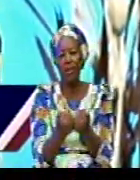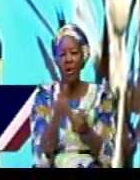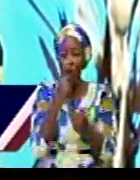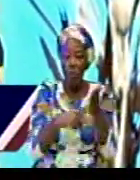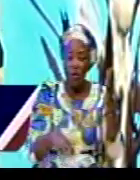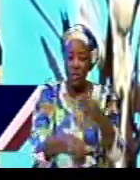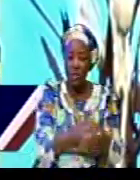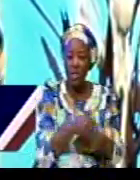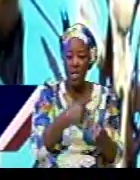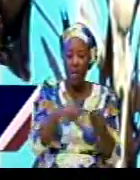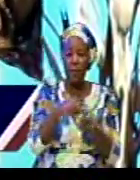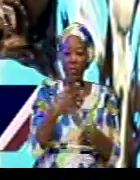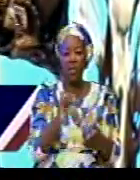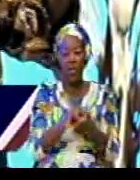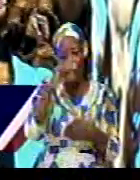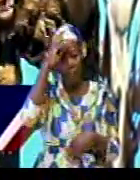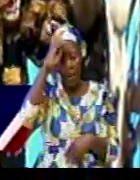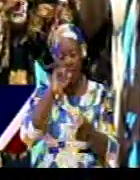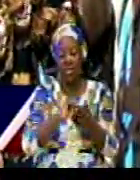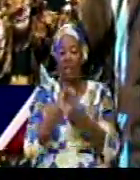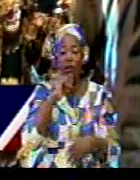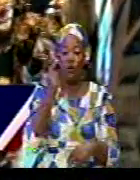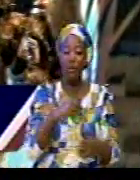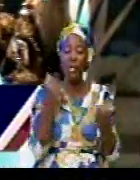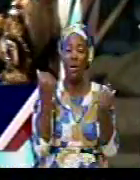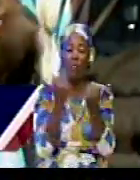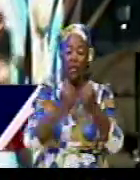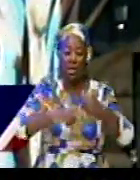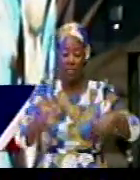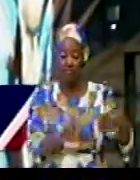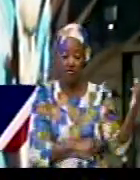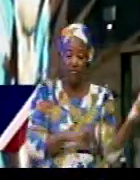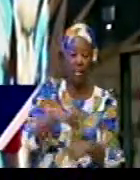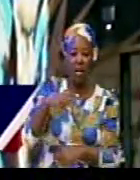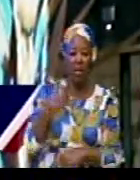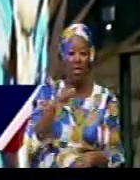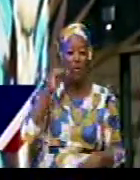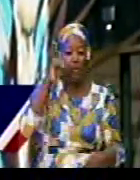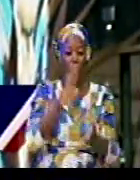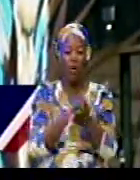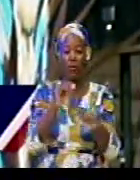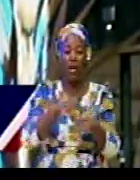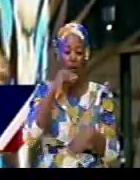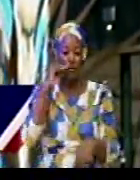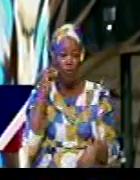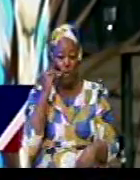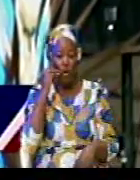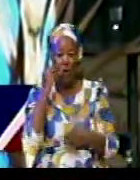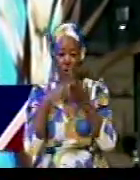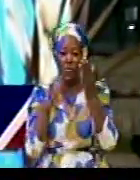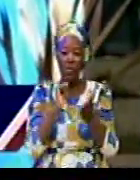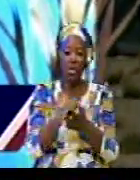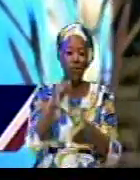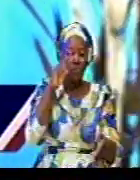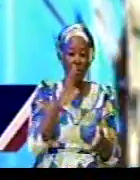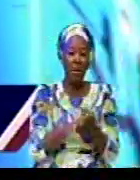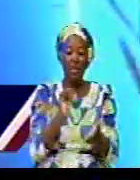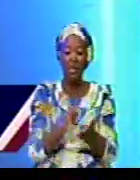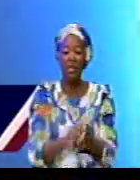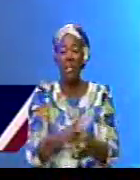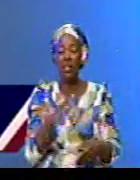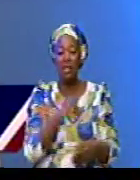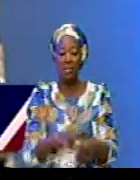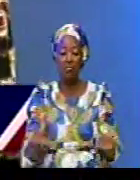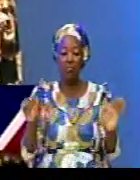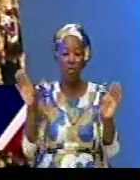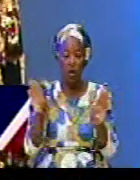strife. What about the man that is beating the wife at home? What about the woman that locks